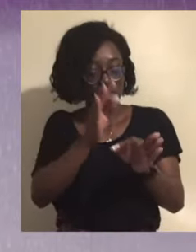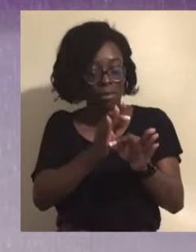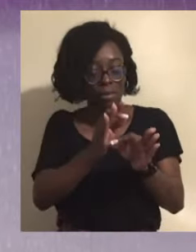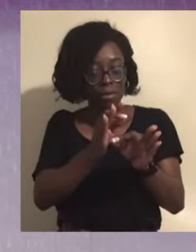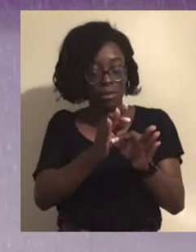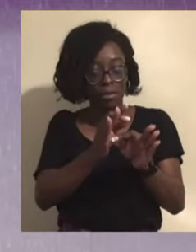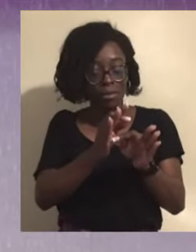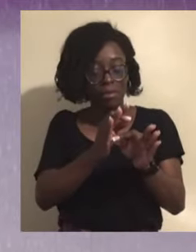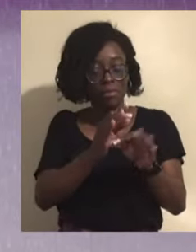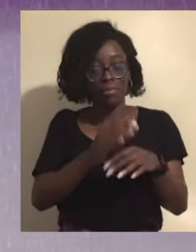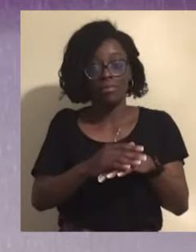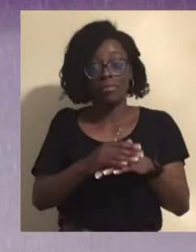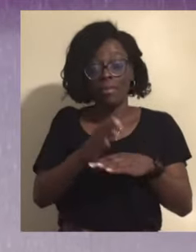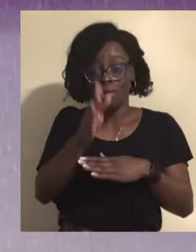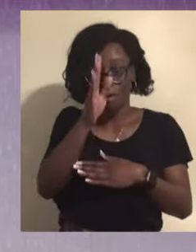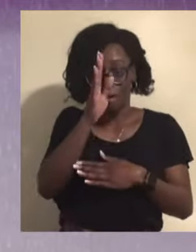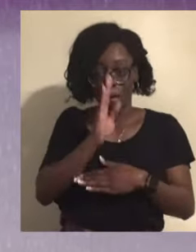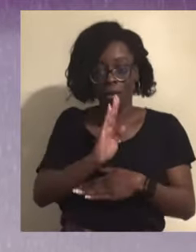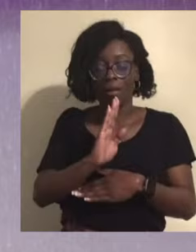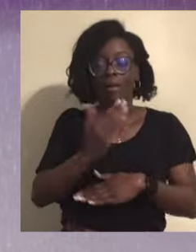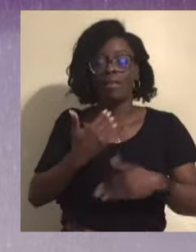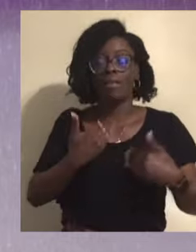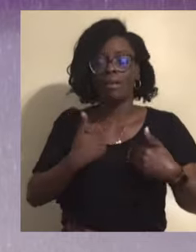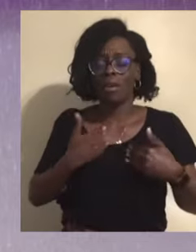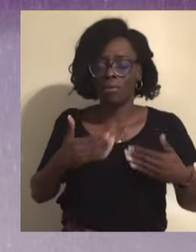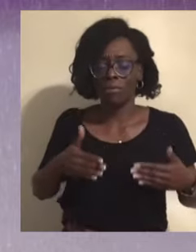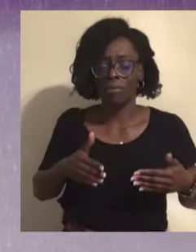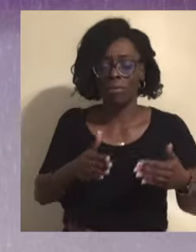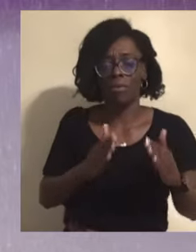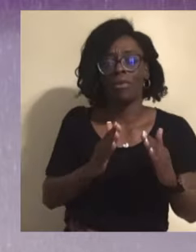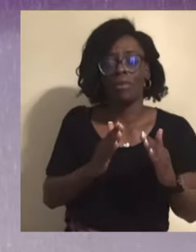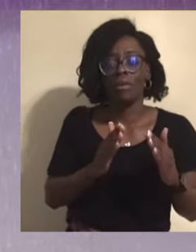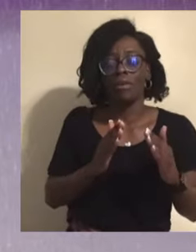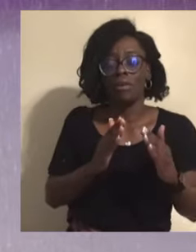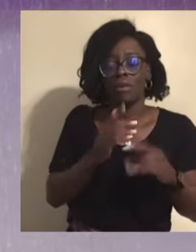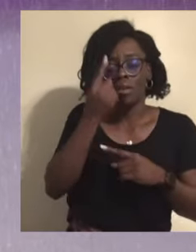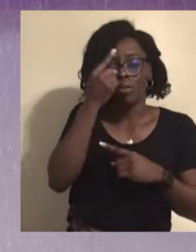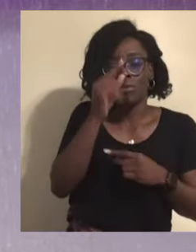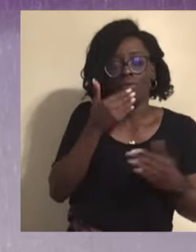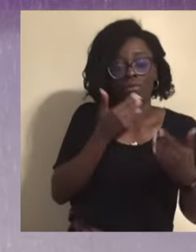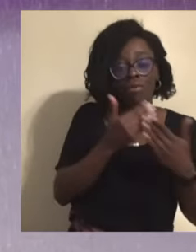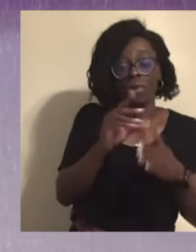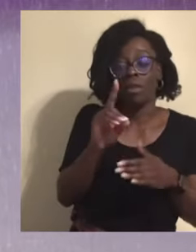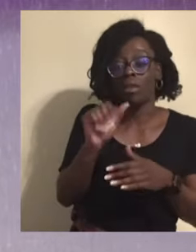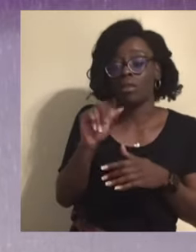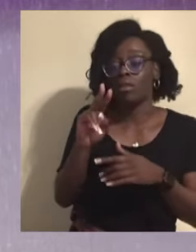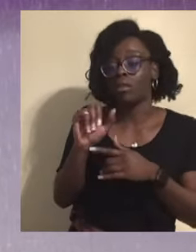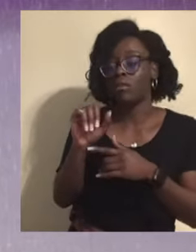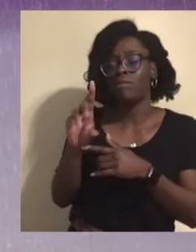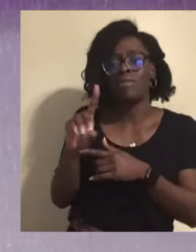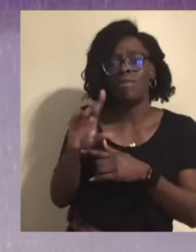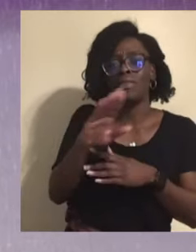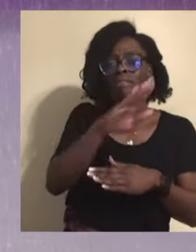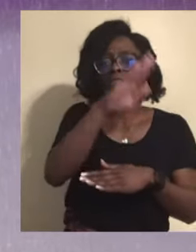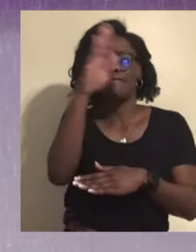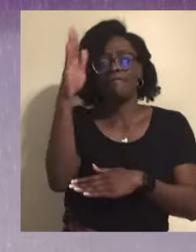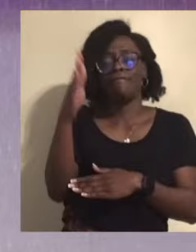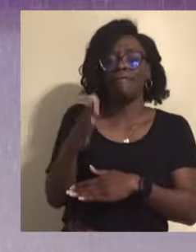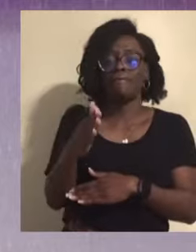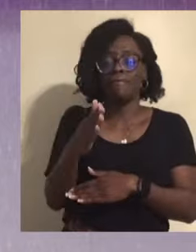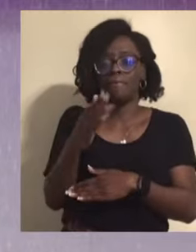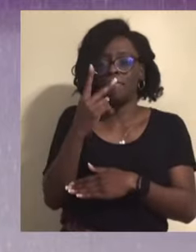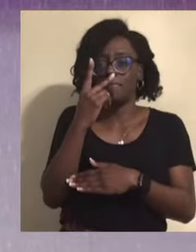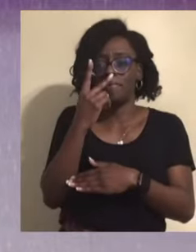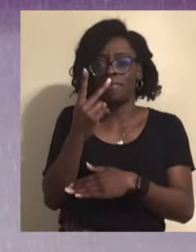making good on his word. David said, never have I seen the righteous forsaken. Never have I seen